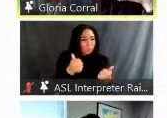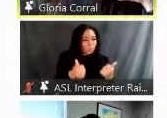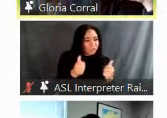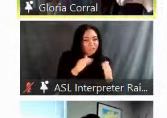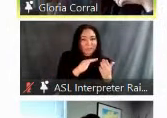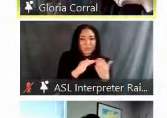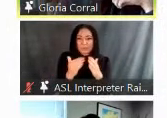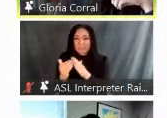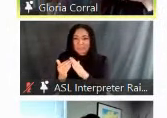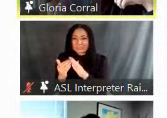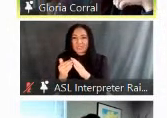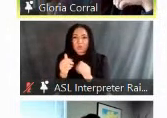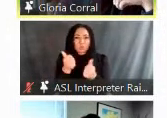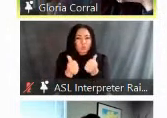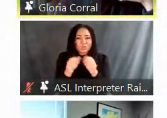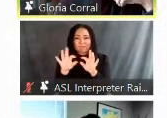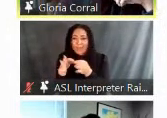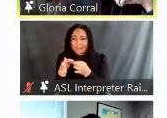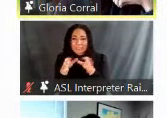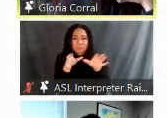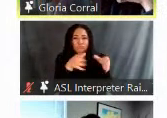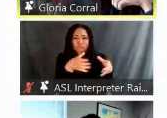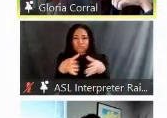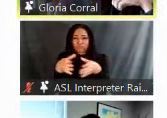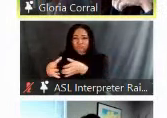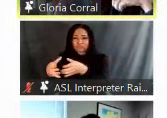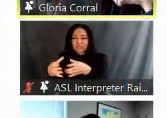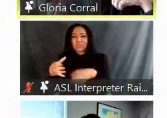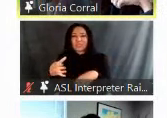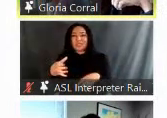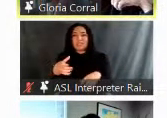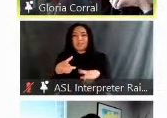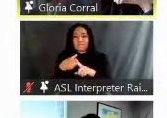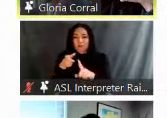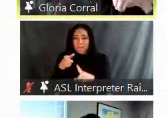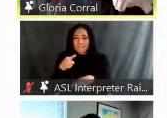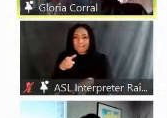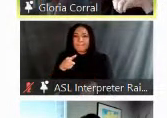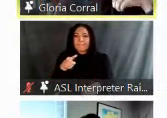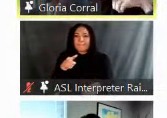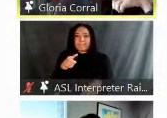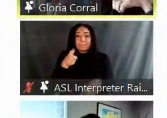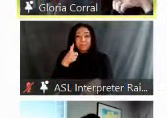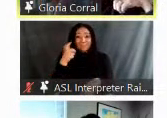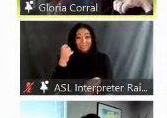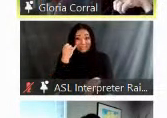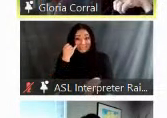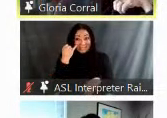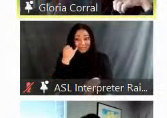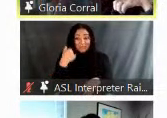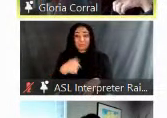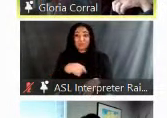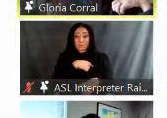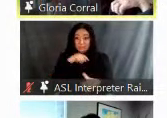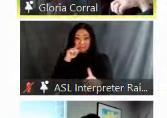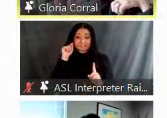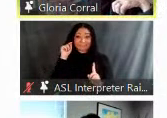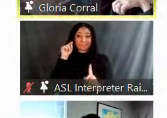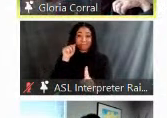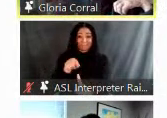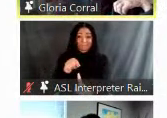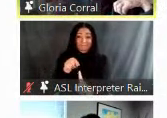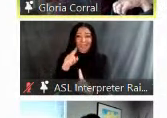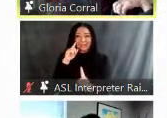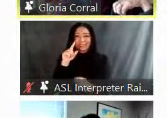those children, which families and which communities those children are. Because if we do that, then I think Tony's